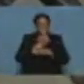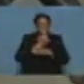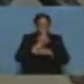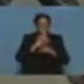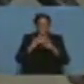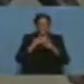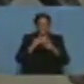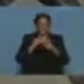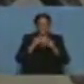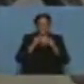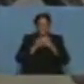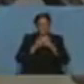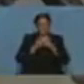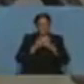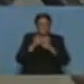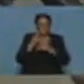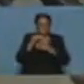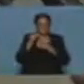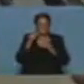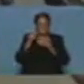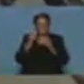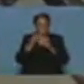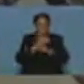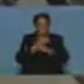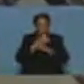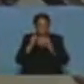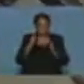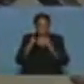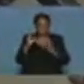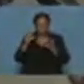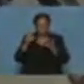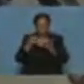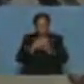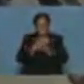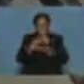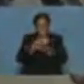Ministry of Finance and also seeking the cabinet approval, of course.